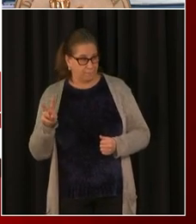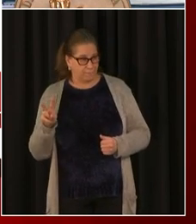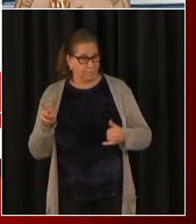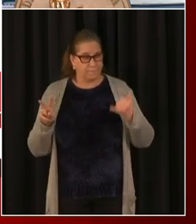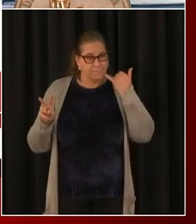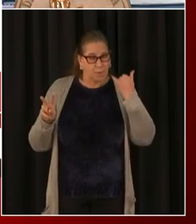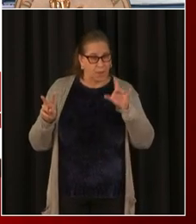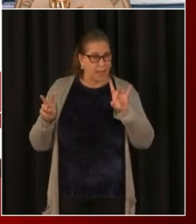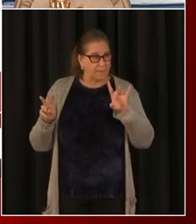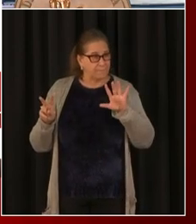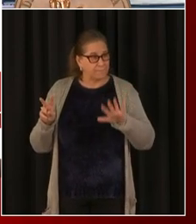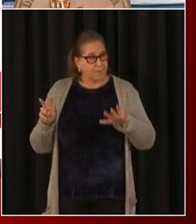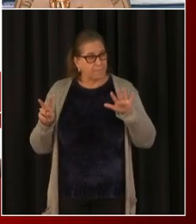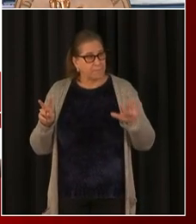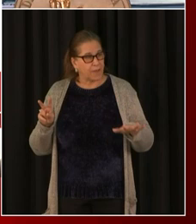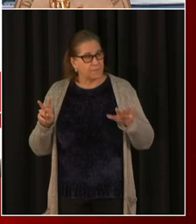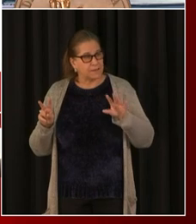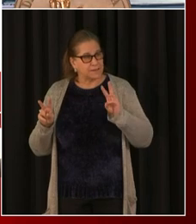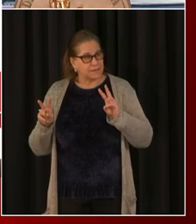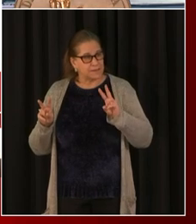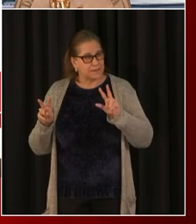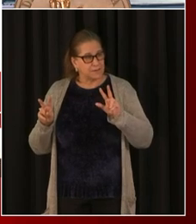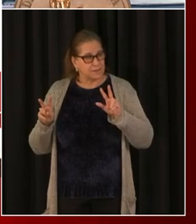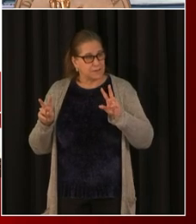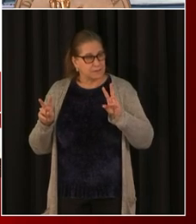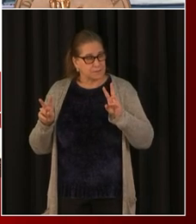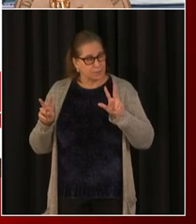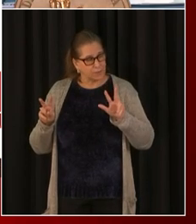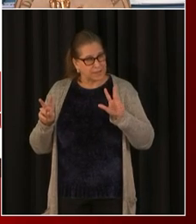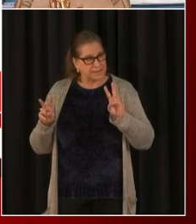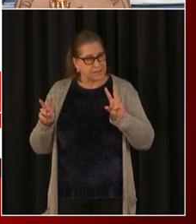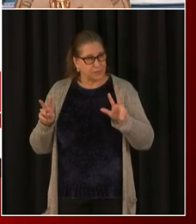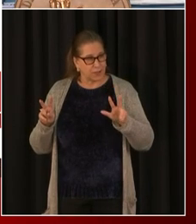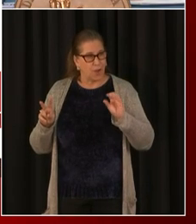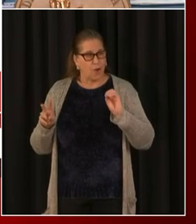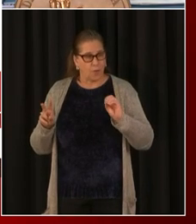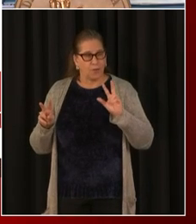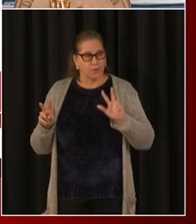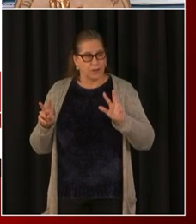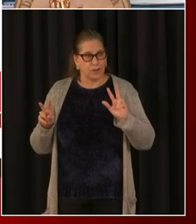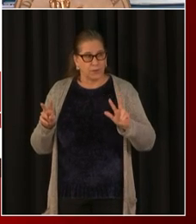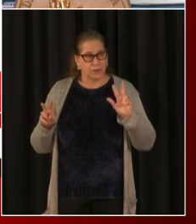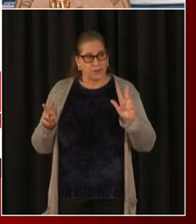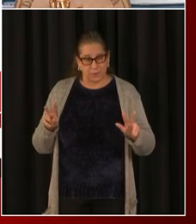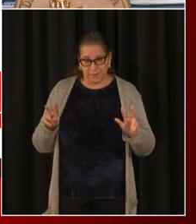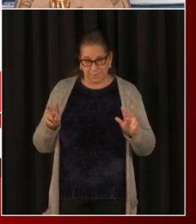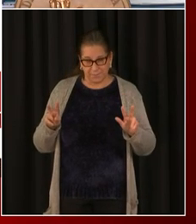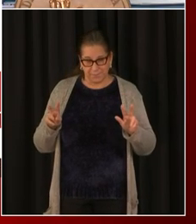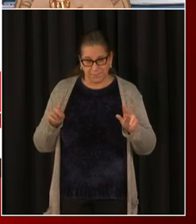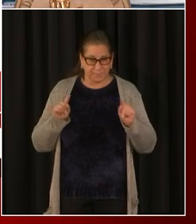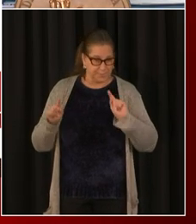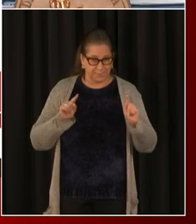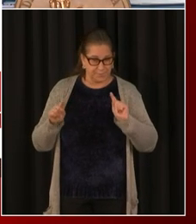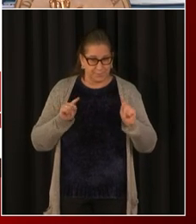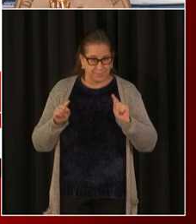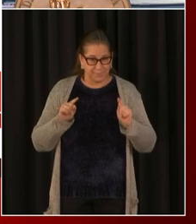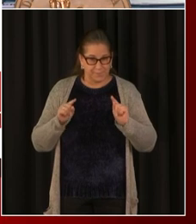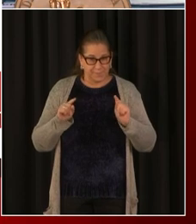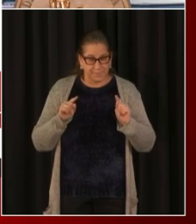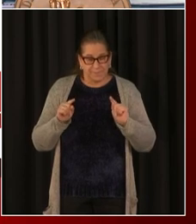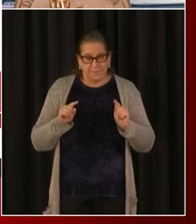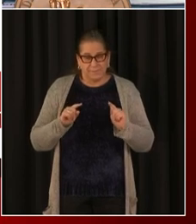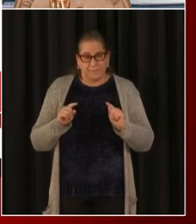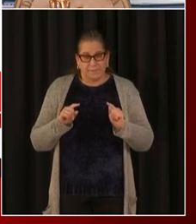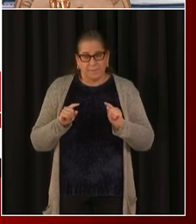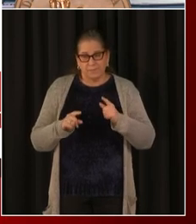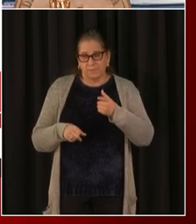855-363-0333. So beginning today, seniors may call for the vaccination appointment. Residents